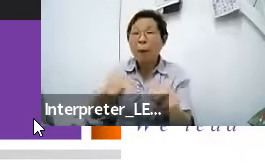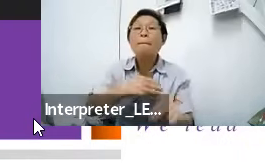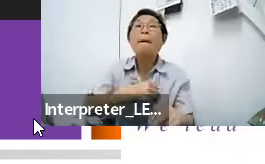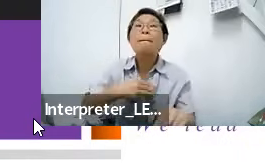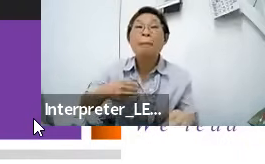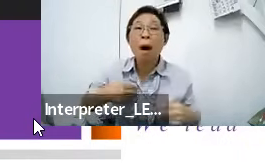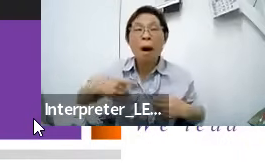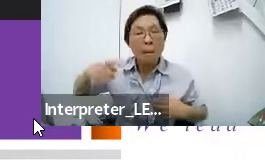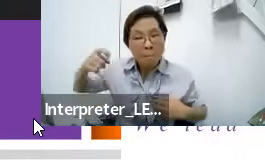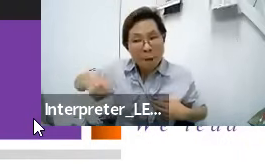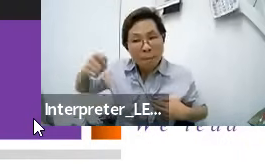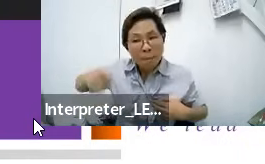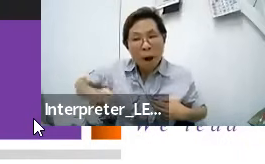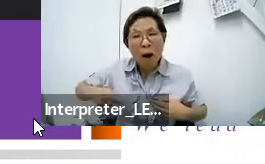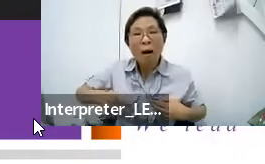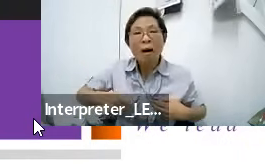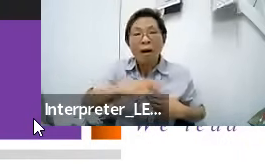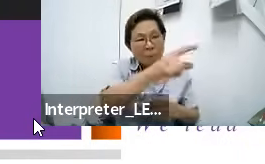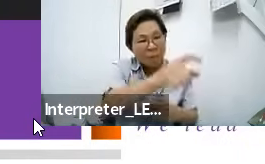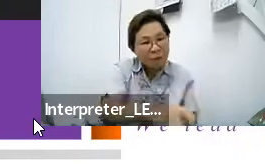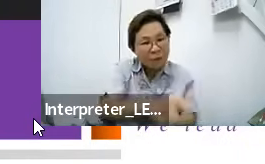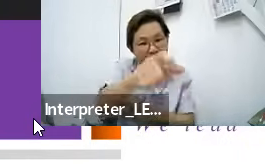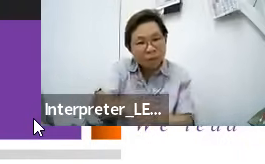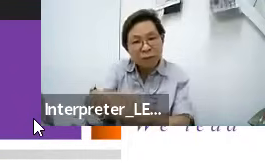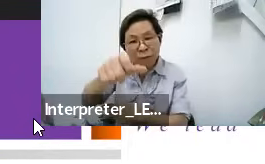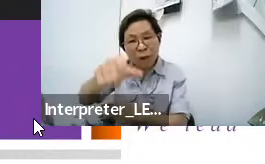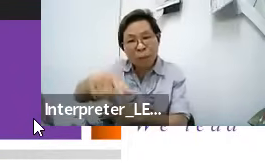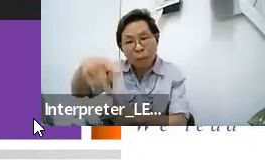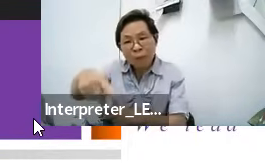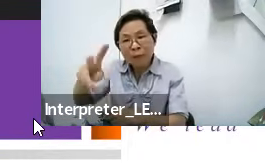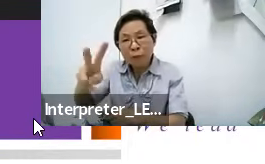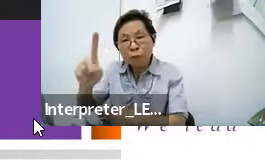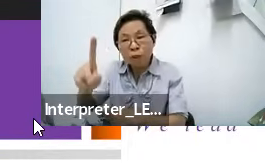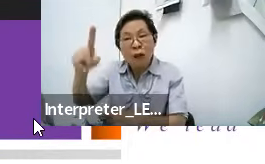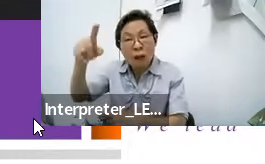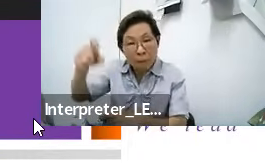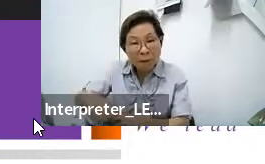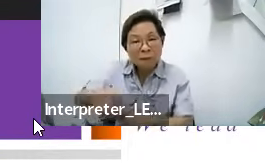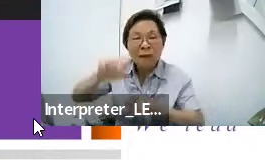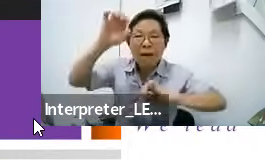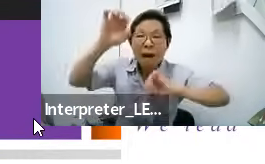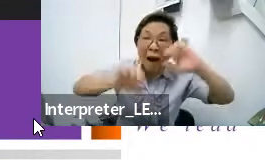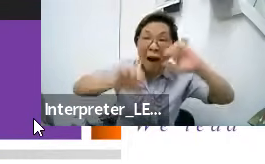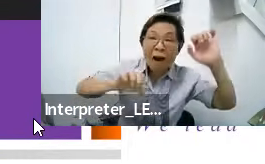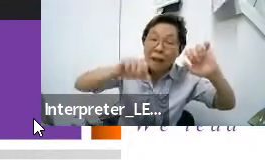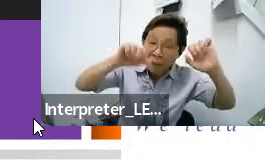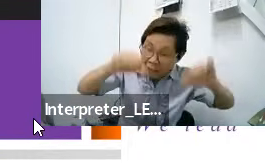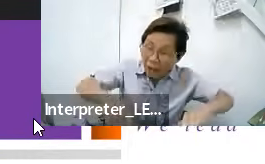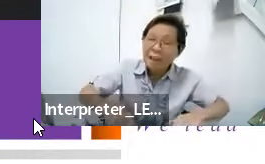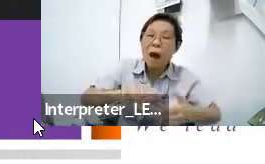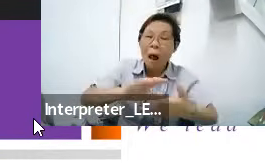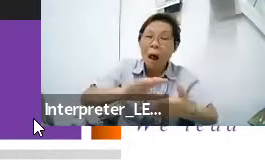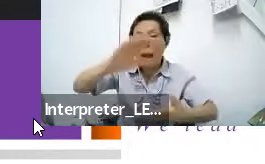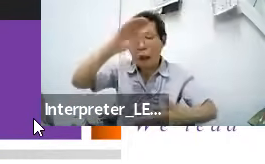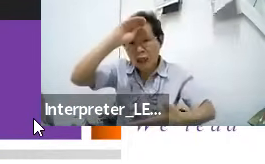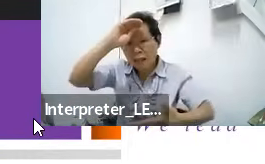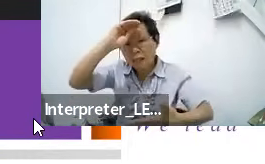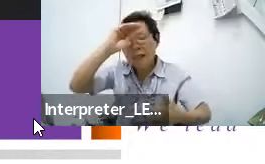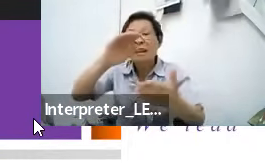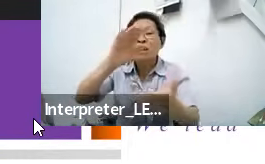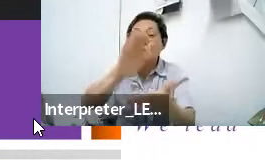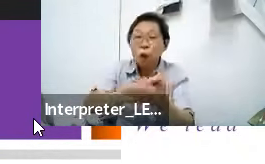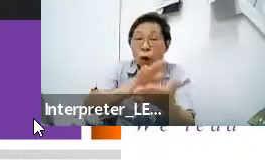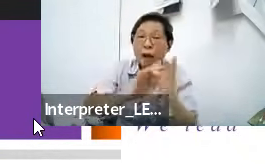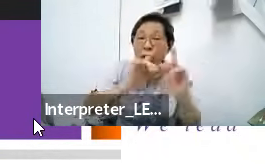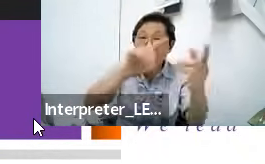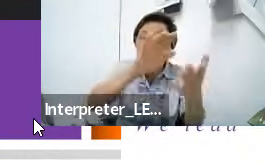have to ensure that persons with disabilities must have access not only to educational facilities, but also to